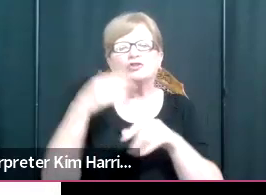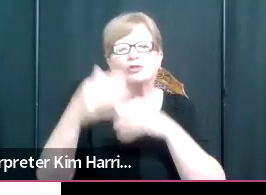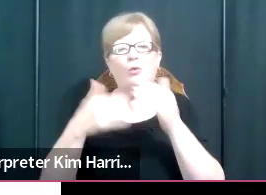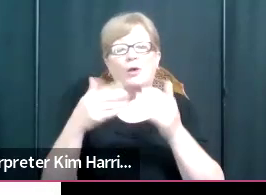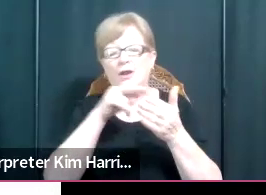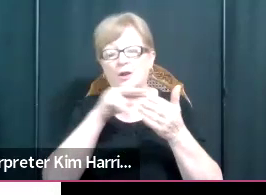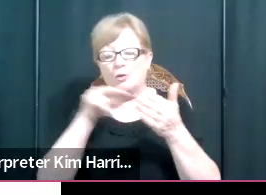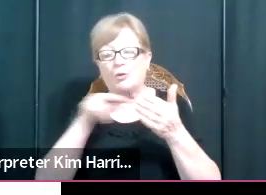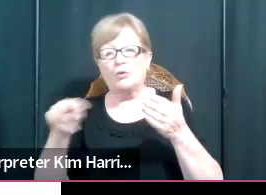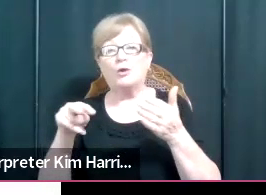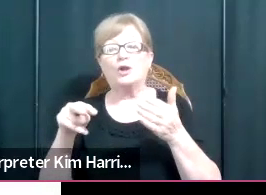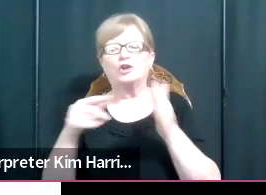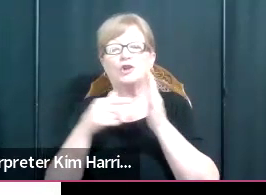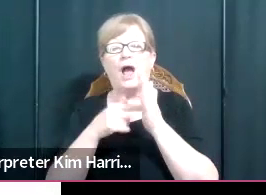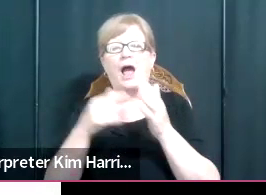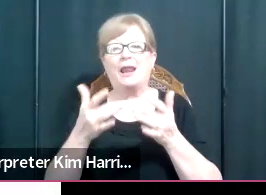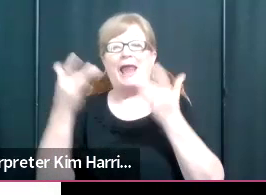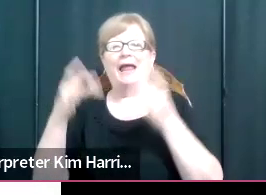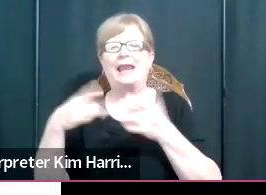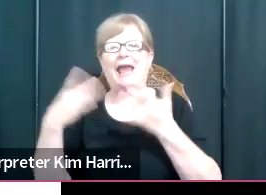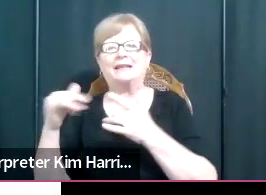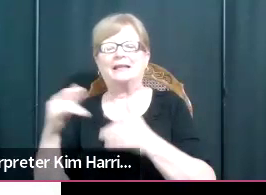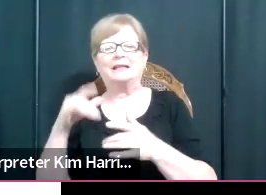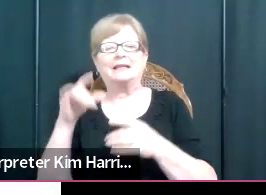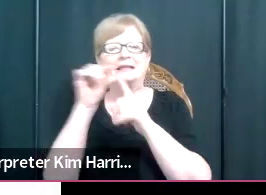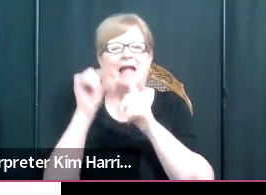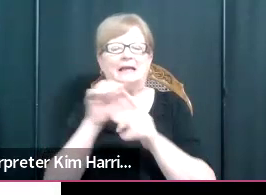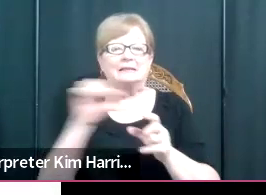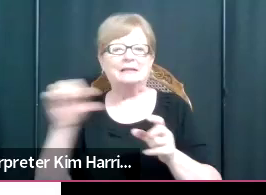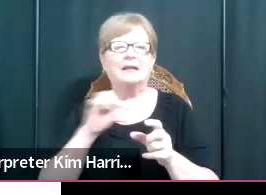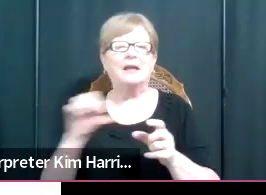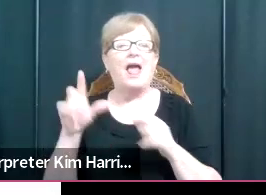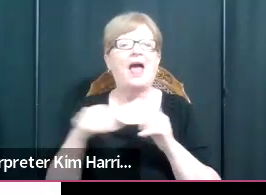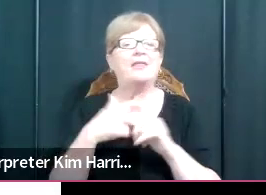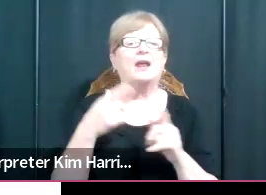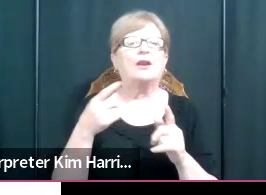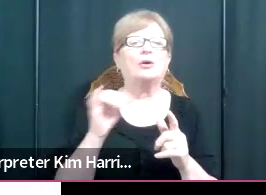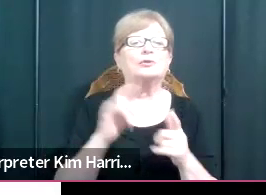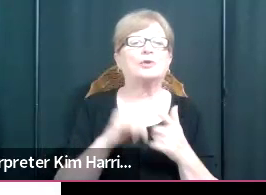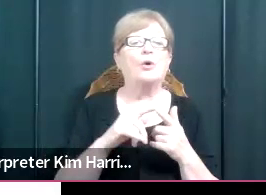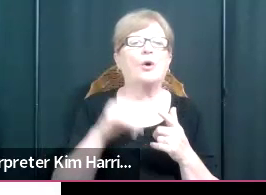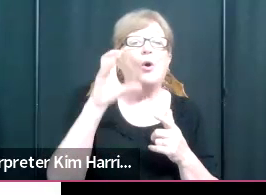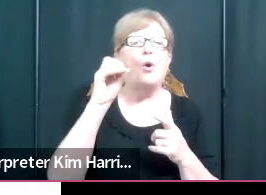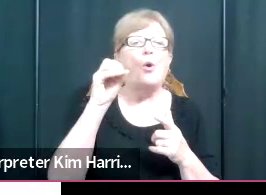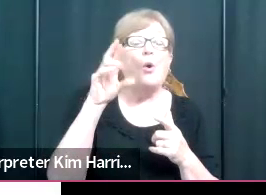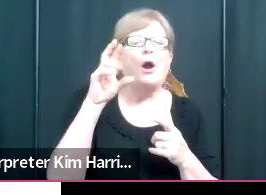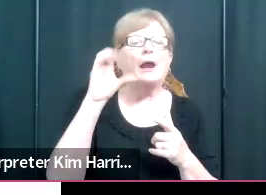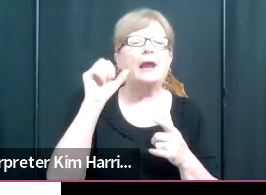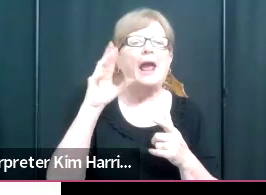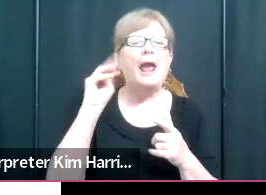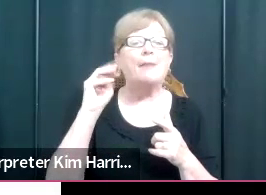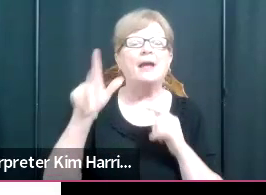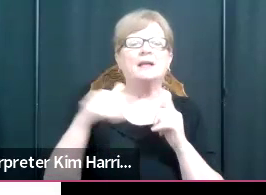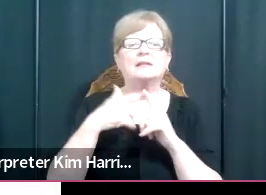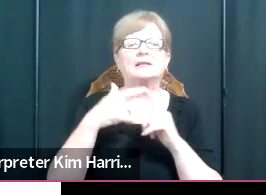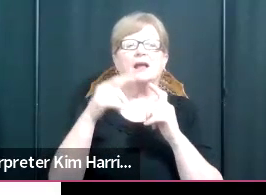page. There's the Orcam, which is the device that's attached to the set of glasses